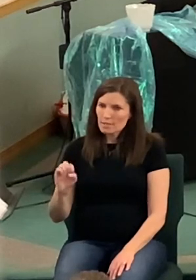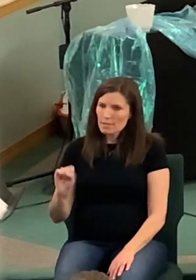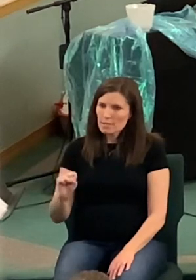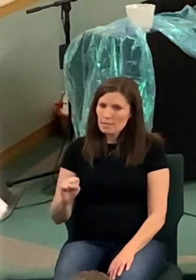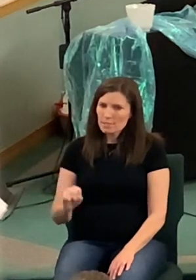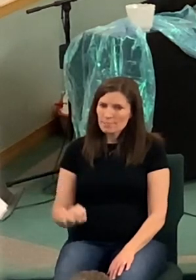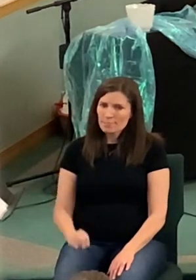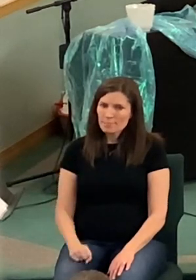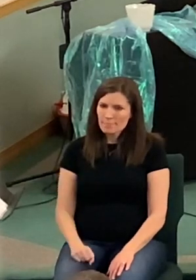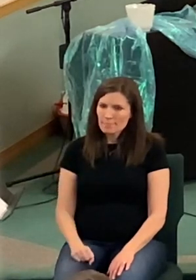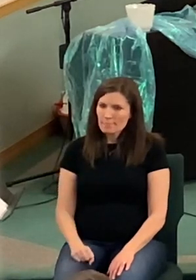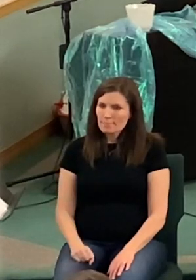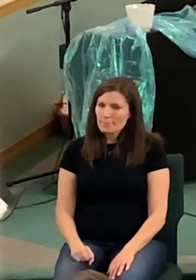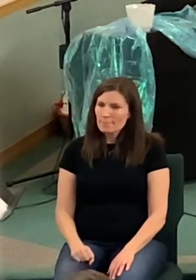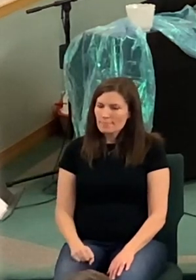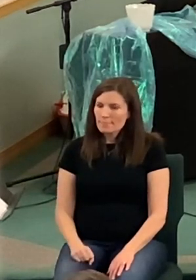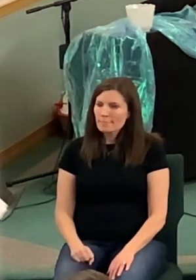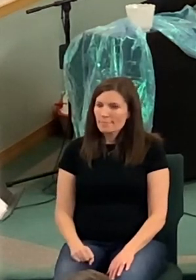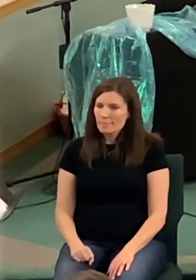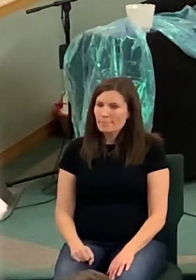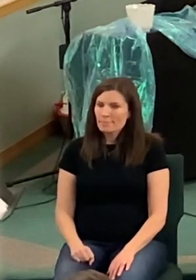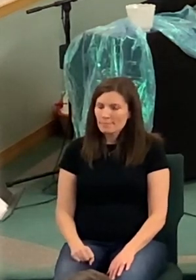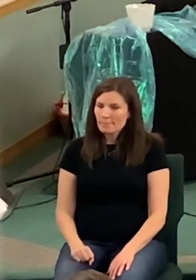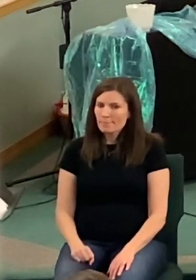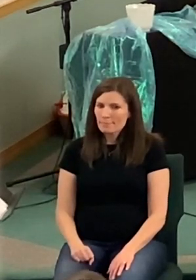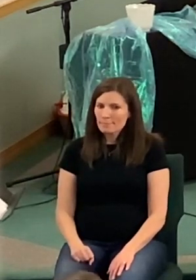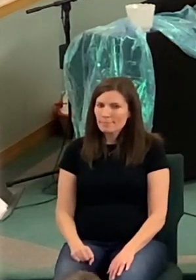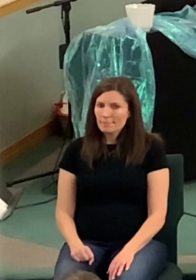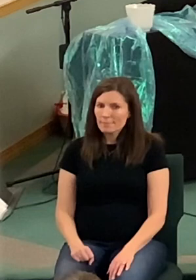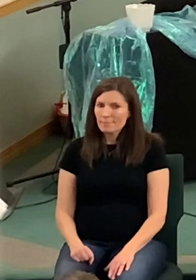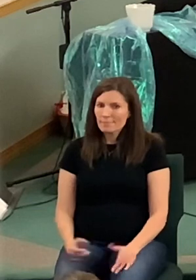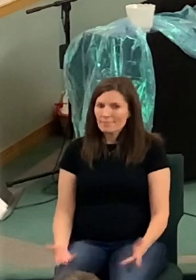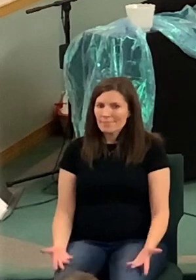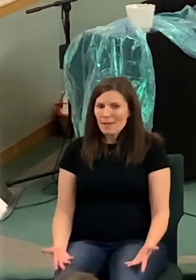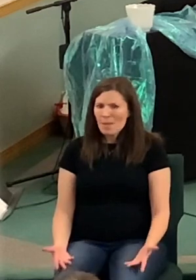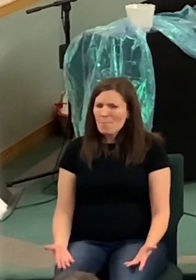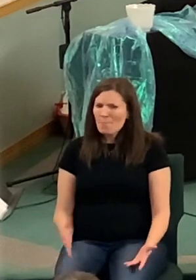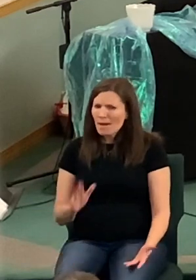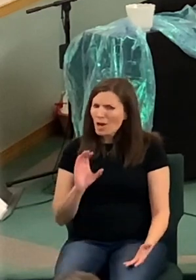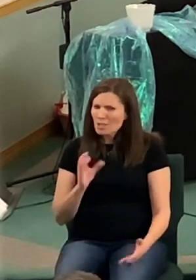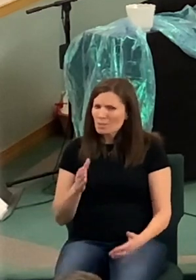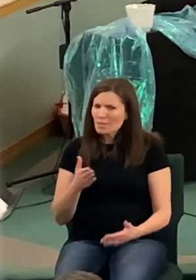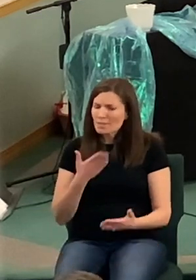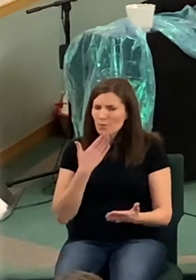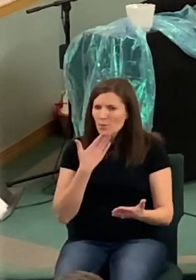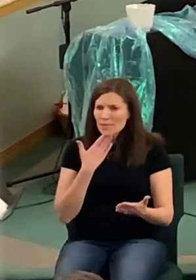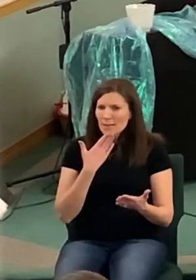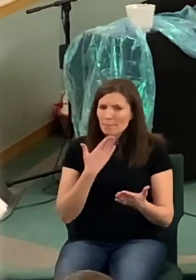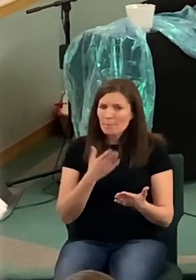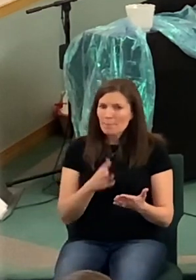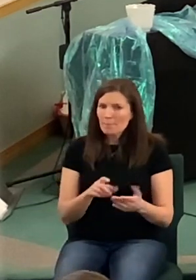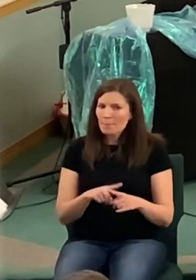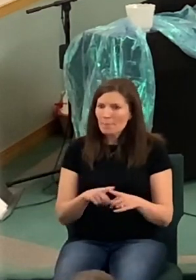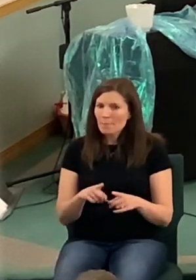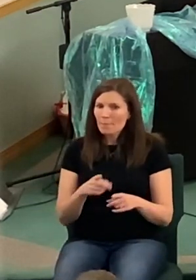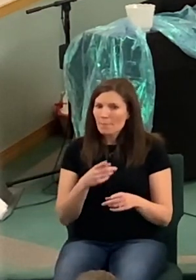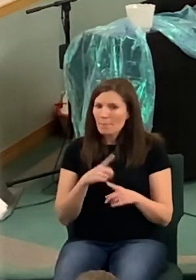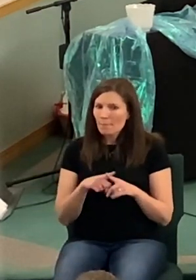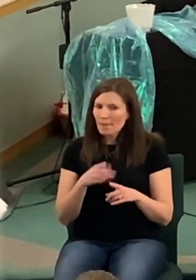Now, God does forgive sins and he removes guilt, but often there are still consequences for those